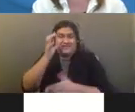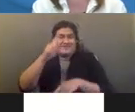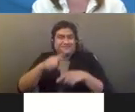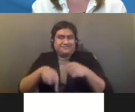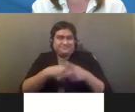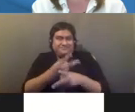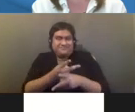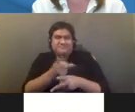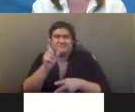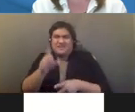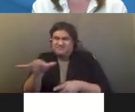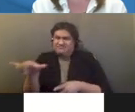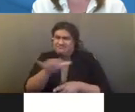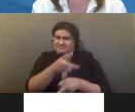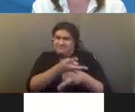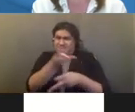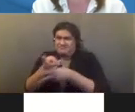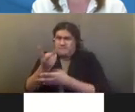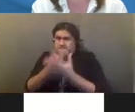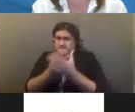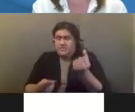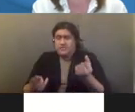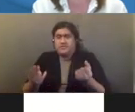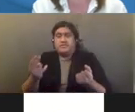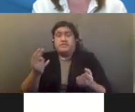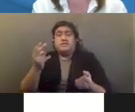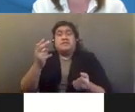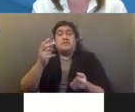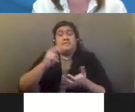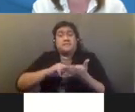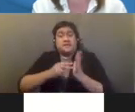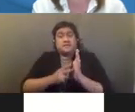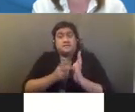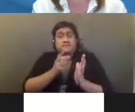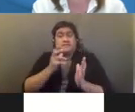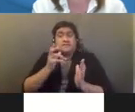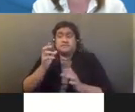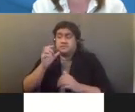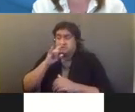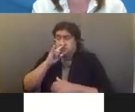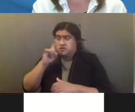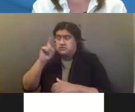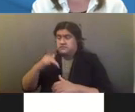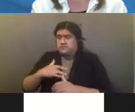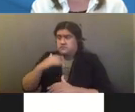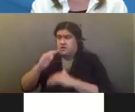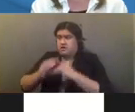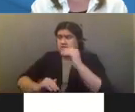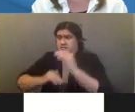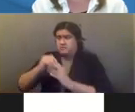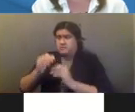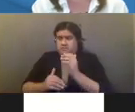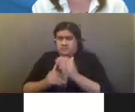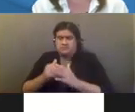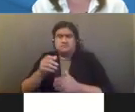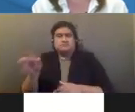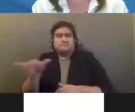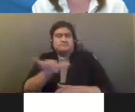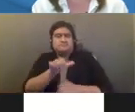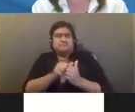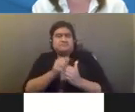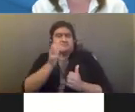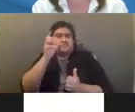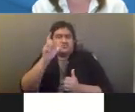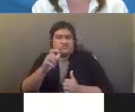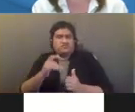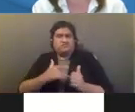their parents are feeling confident and comfortable with the care that they're receiving. I wanted to share, I was just